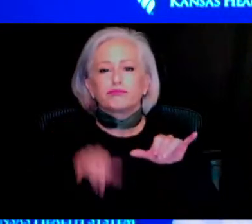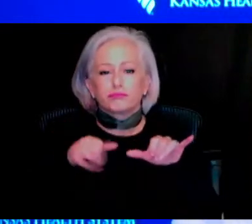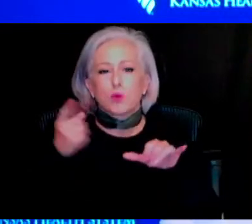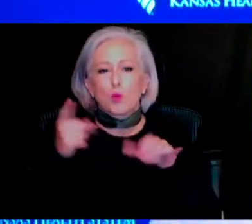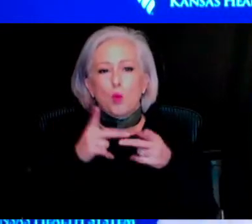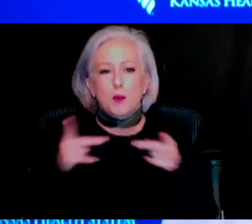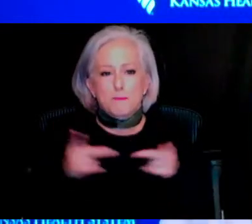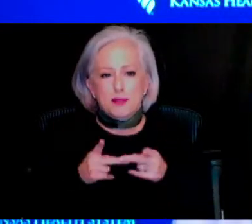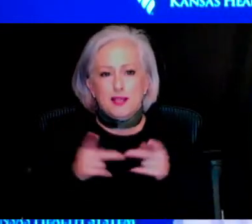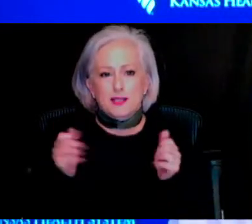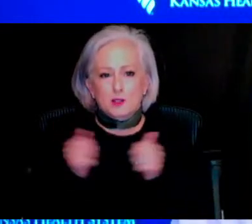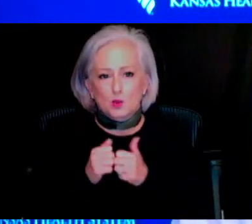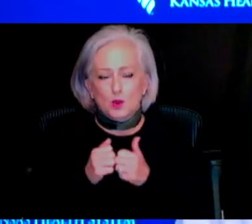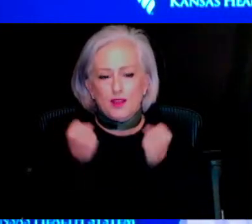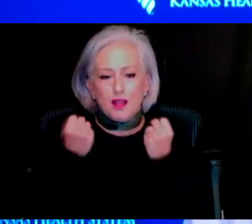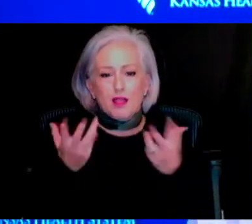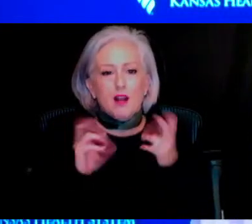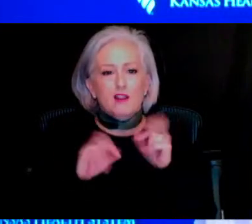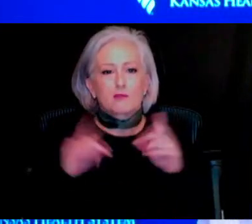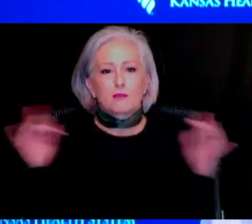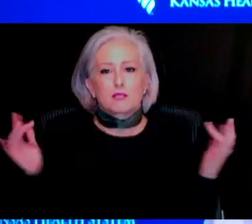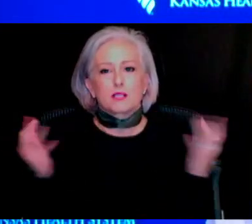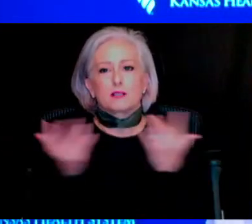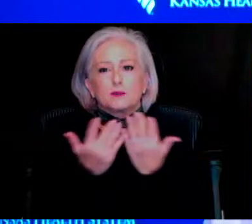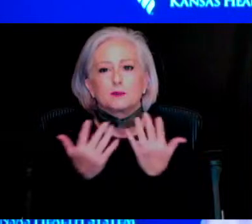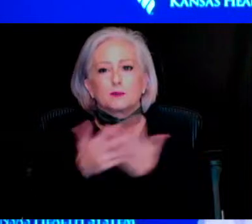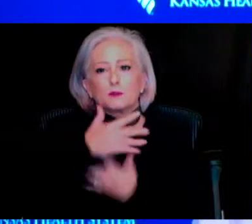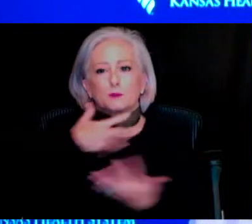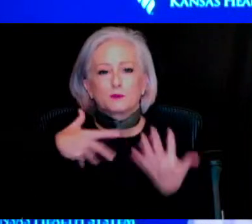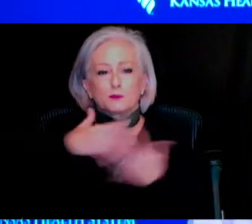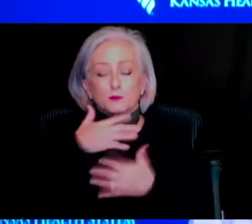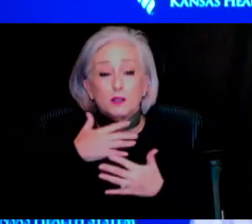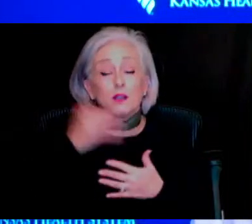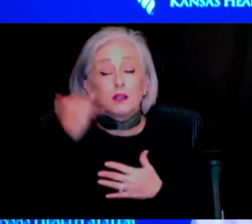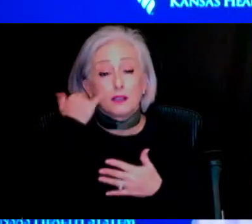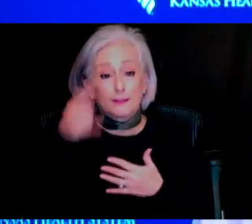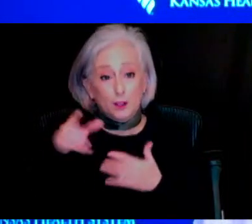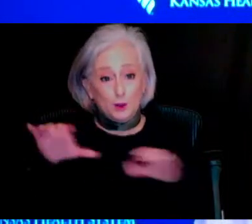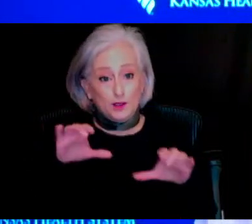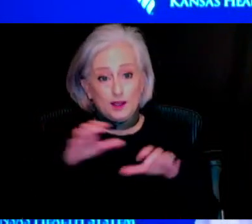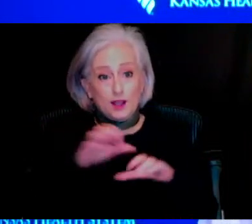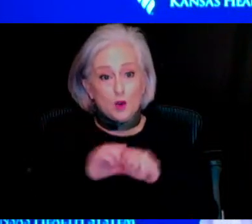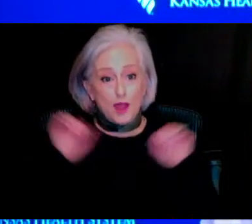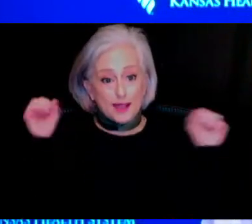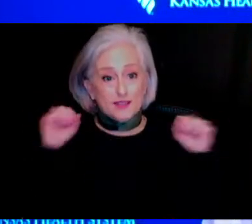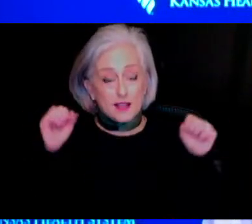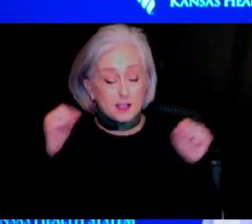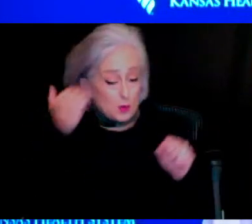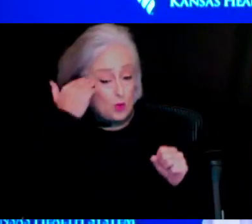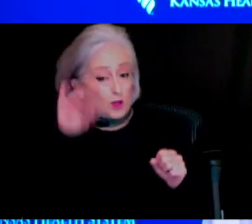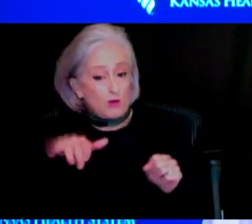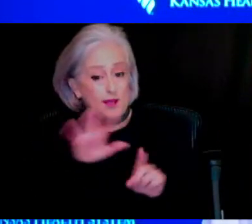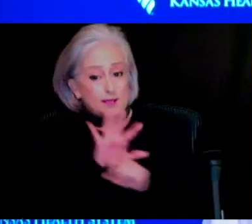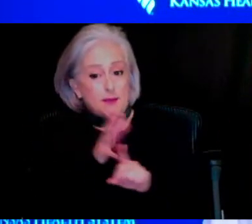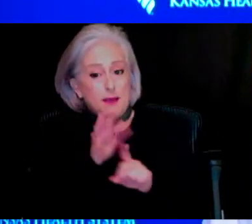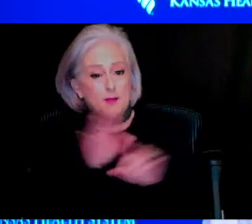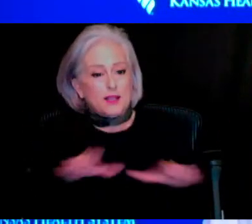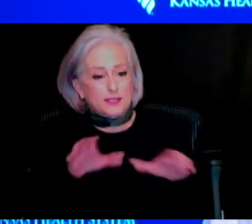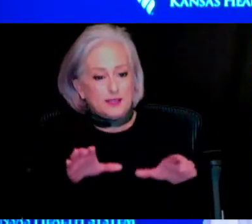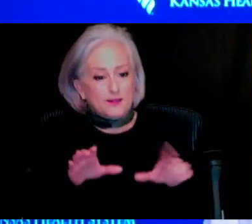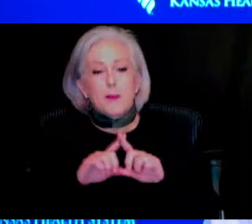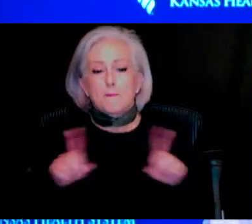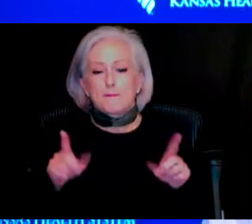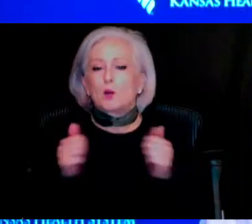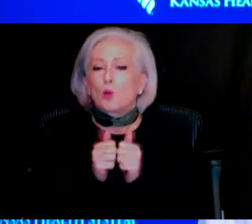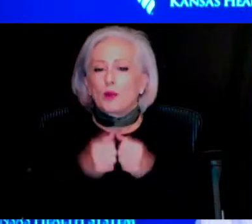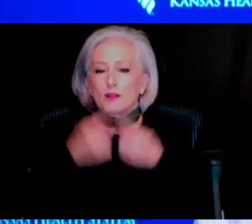of people. If that's how you are getting your exercise, we know that's a popular activity. But wearing a mask is going to be